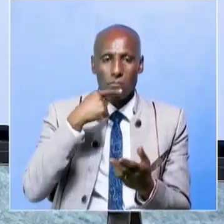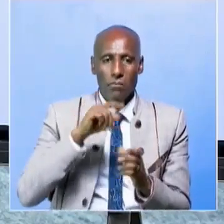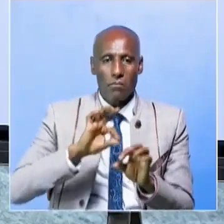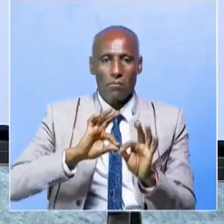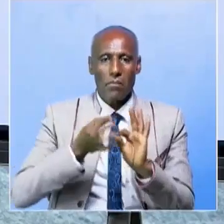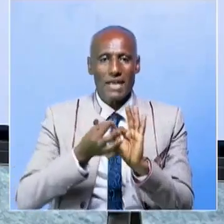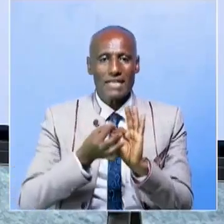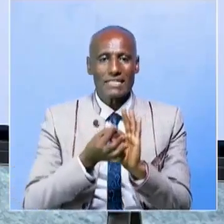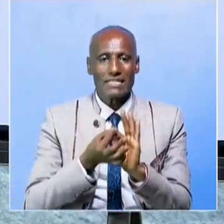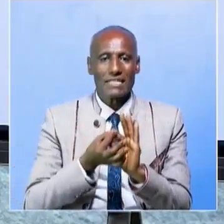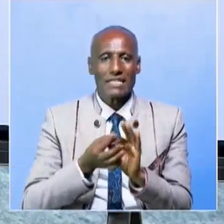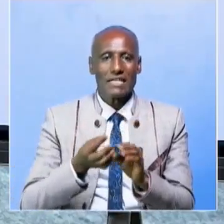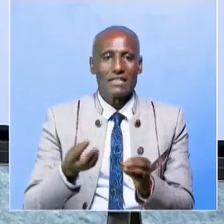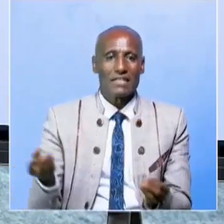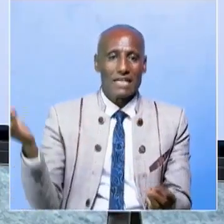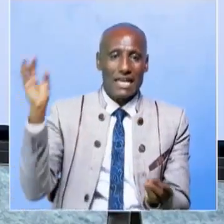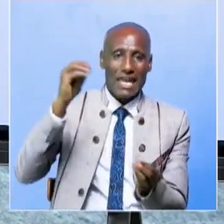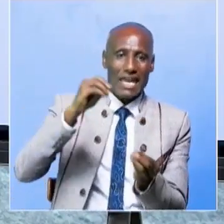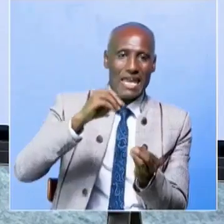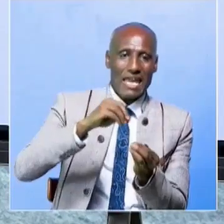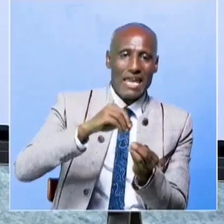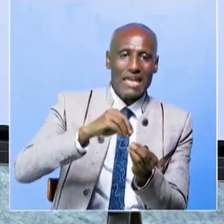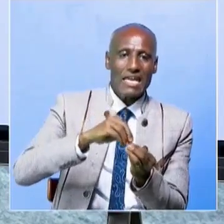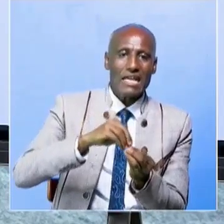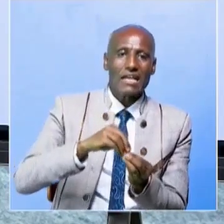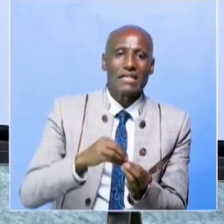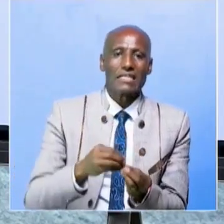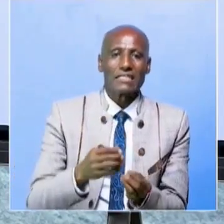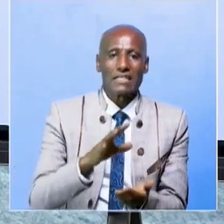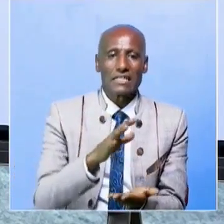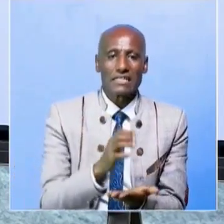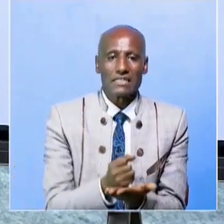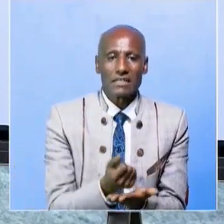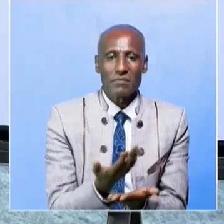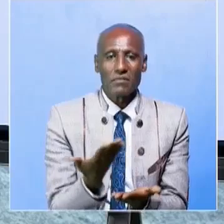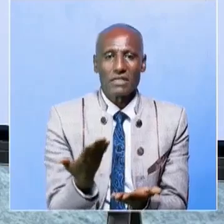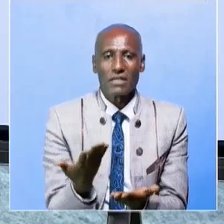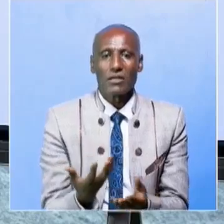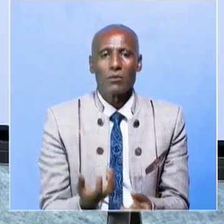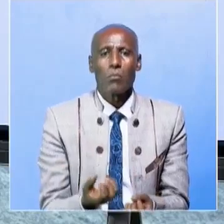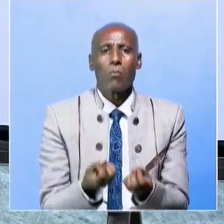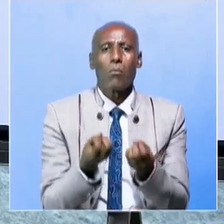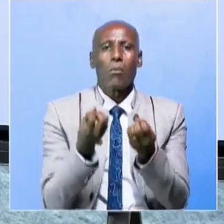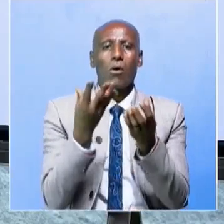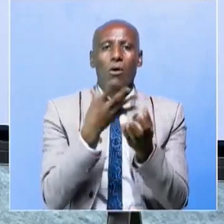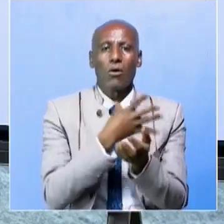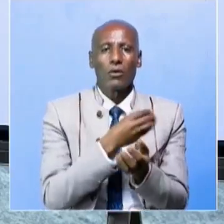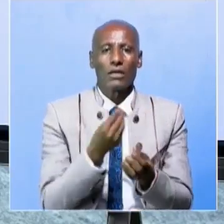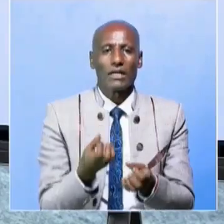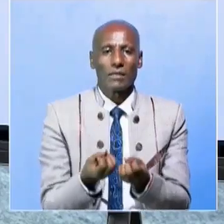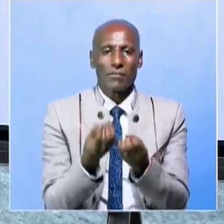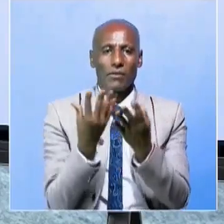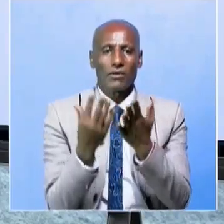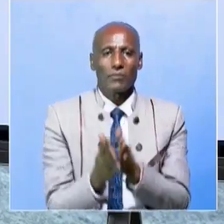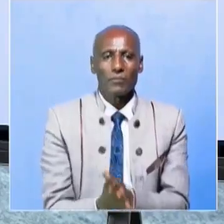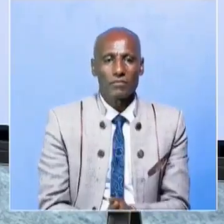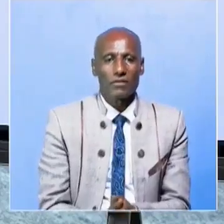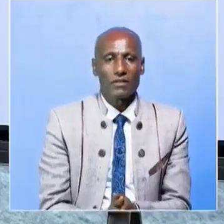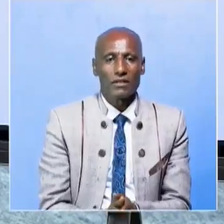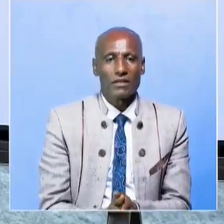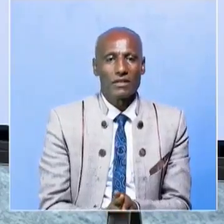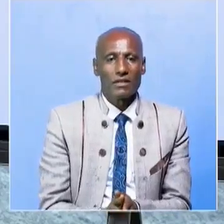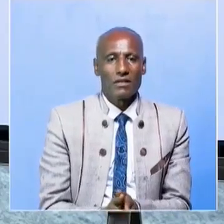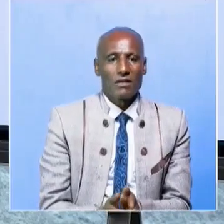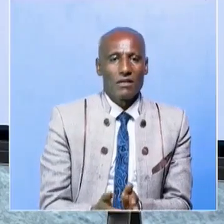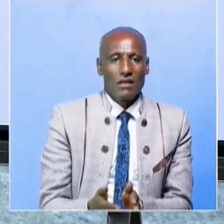increasing something, the act of making something more than it already was. So a lot of